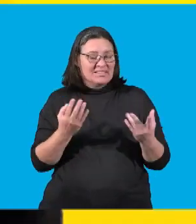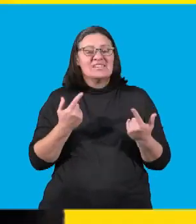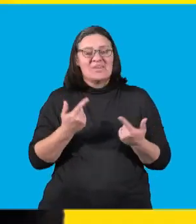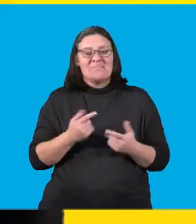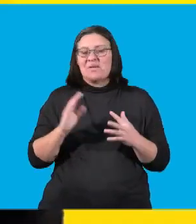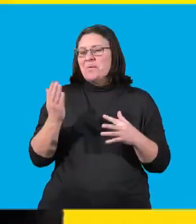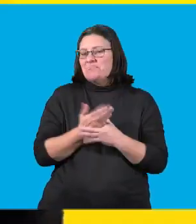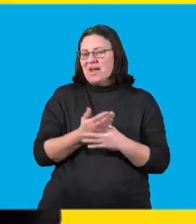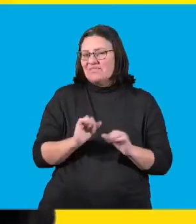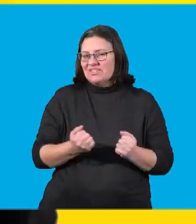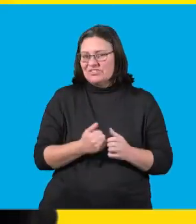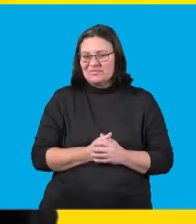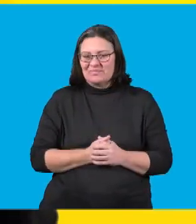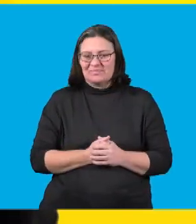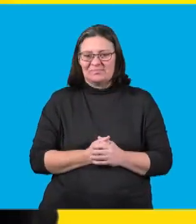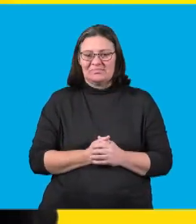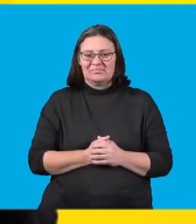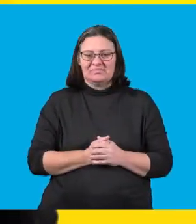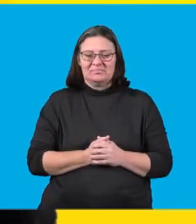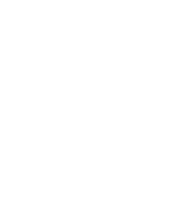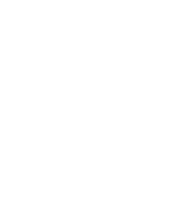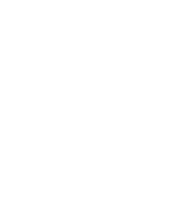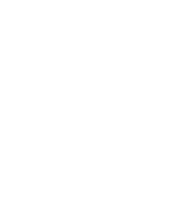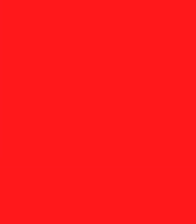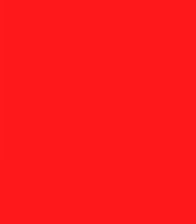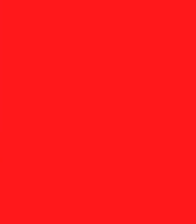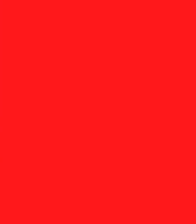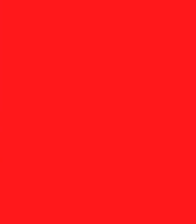a bit. I think that means it's time for us to take a quick break.